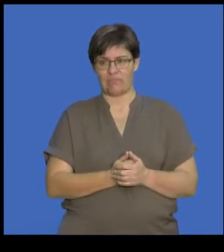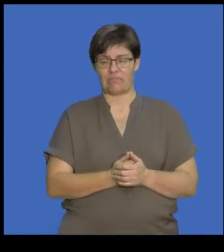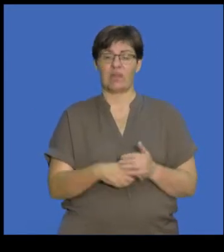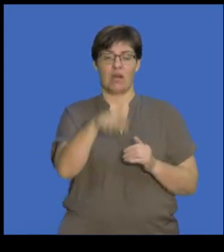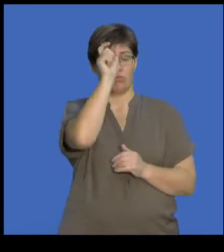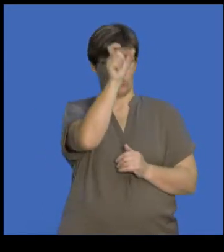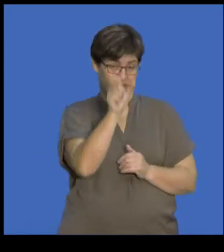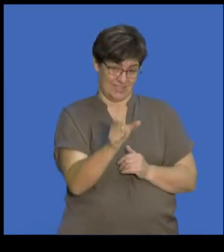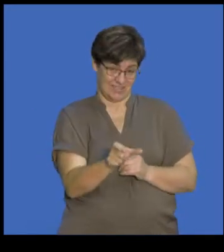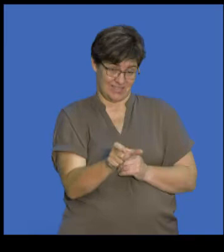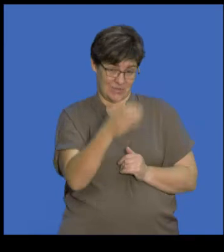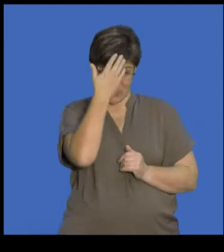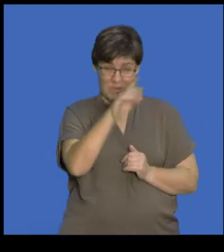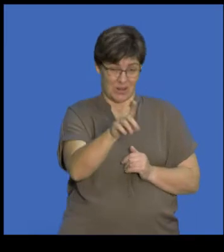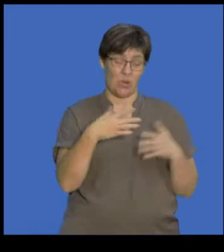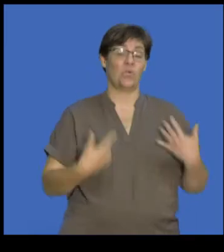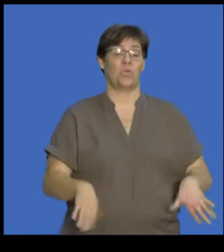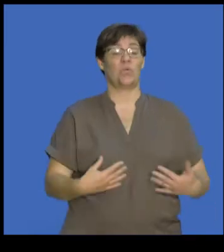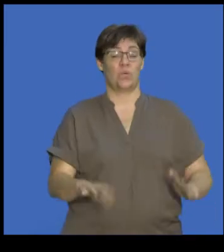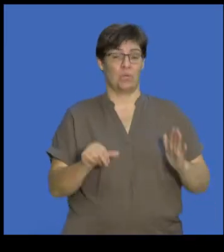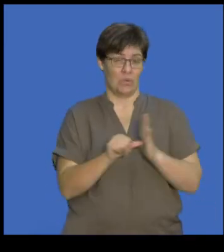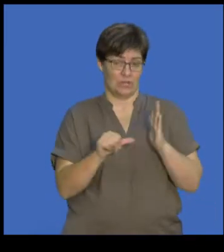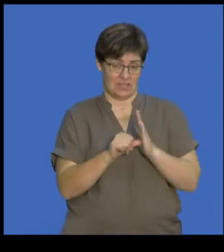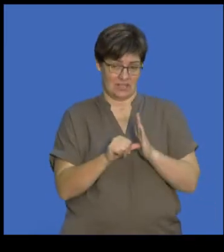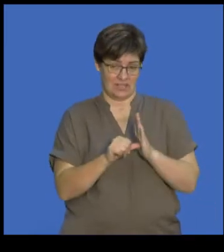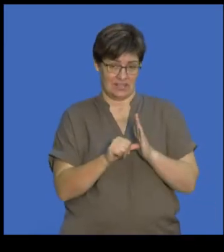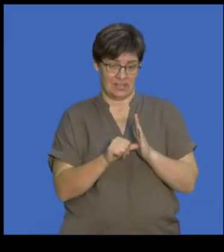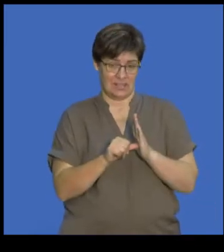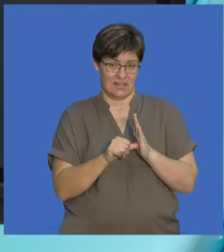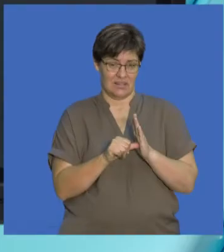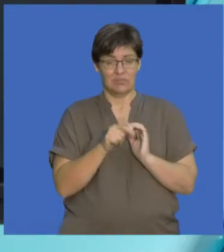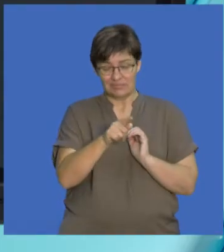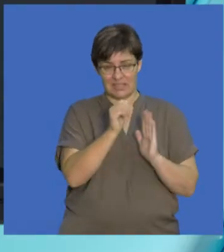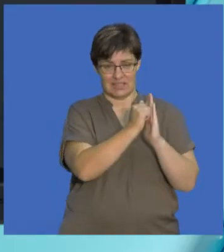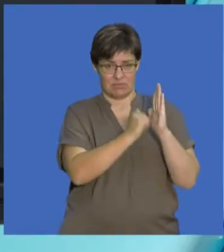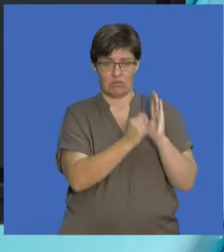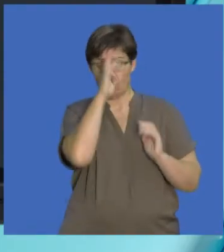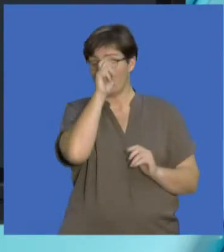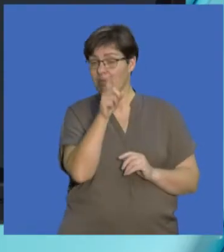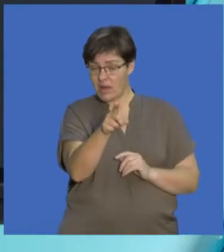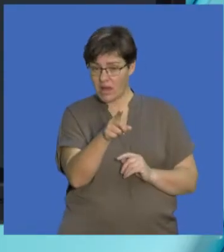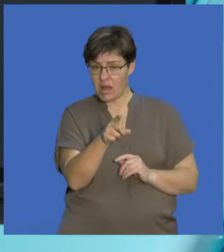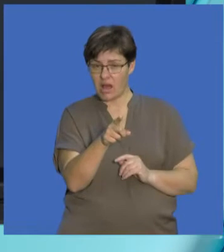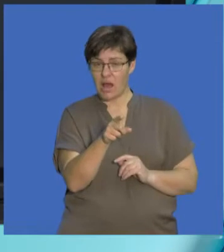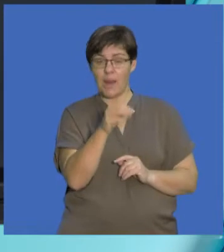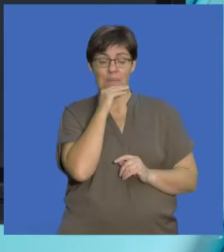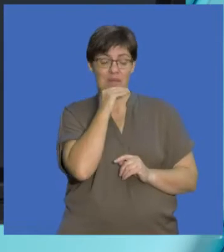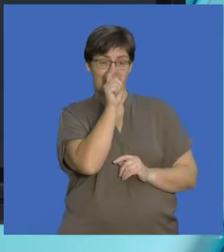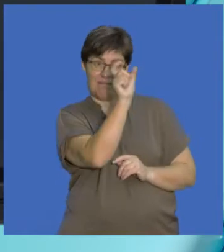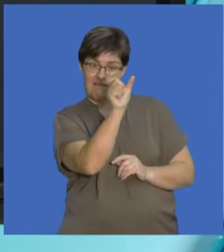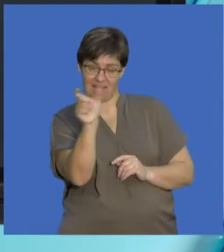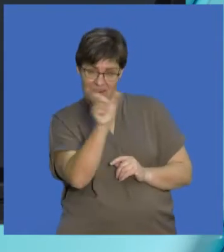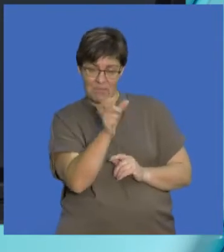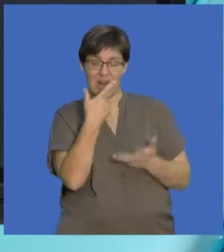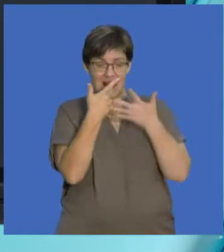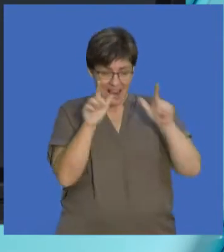now terminology, which is a very, very important aspect of our subject, because remember, definitions, it has